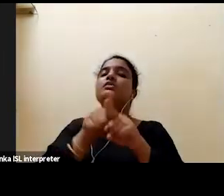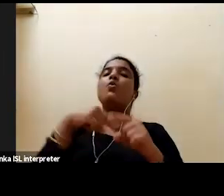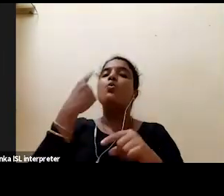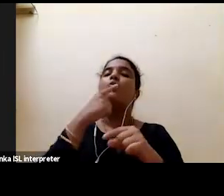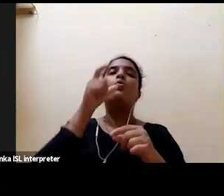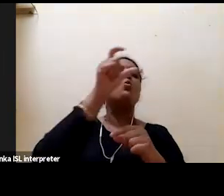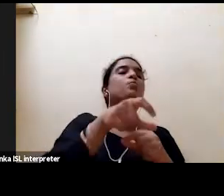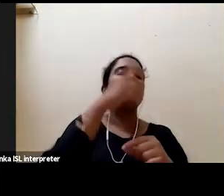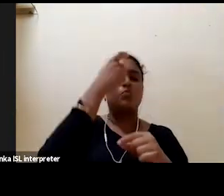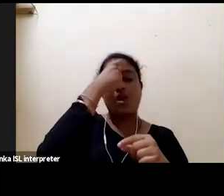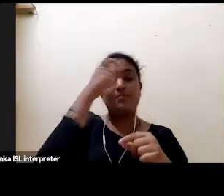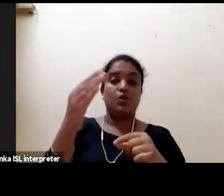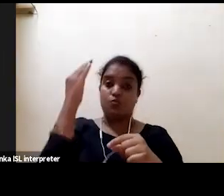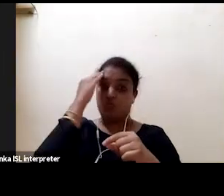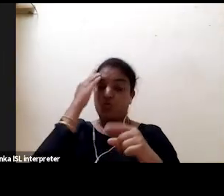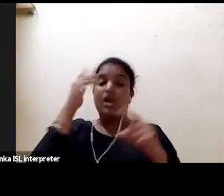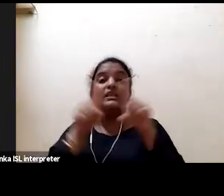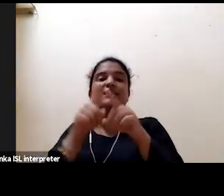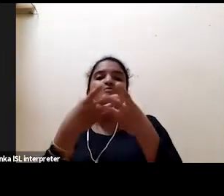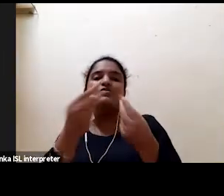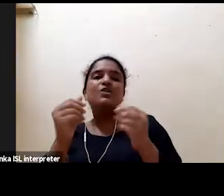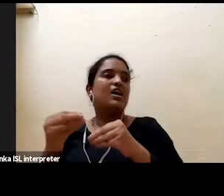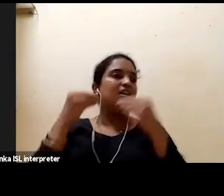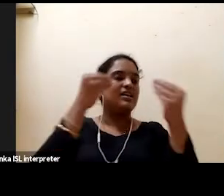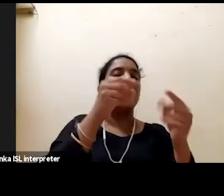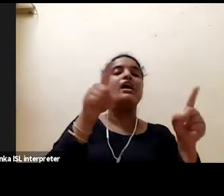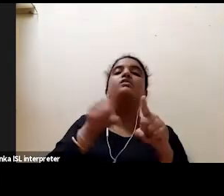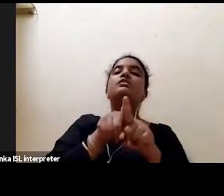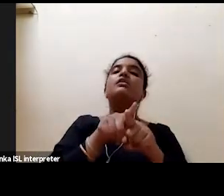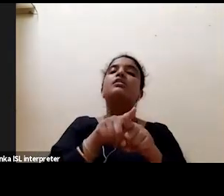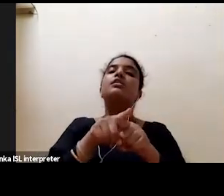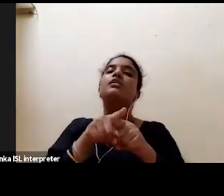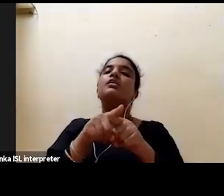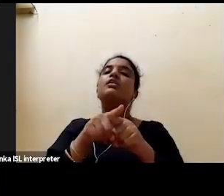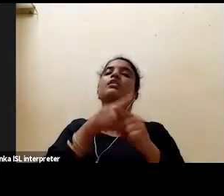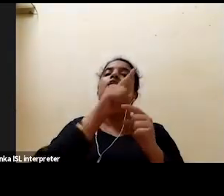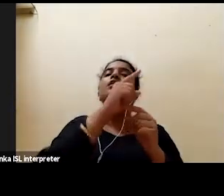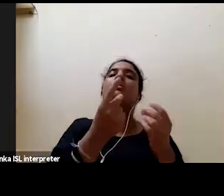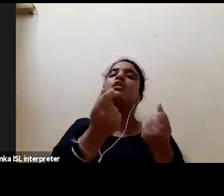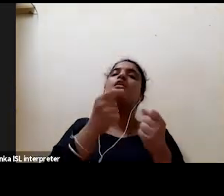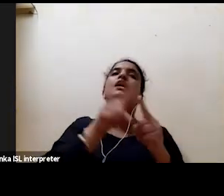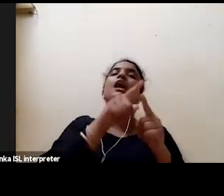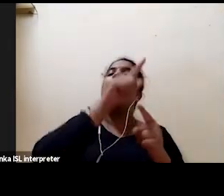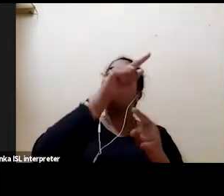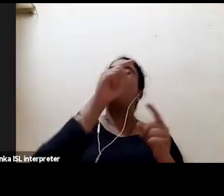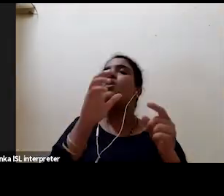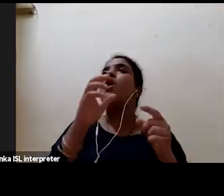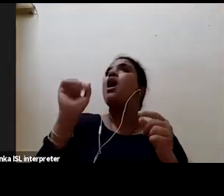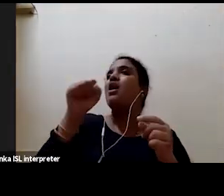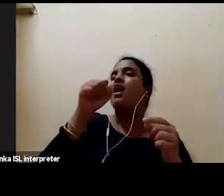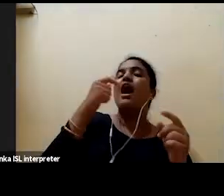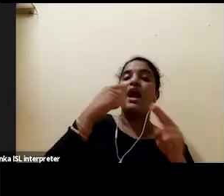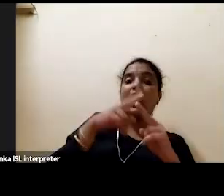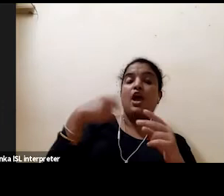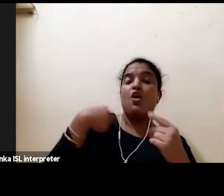reader's problem and you're offering her a solution, him or her a solution. And, immediately your reader is going to stay connected to you.